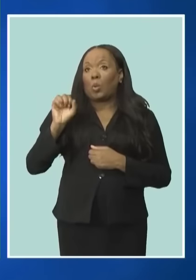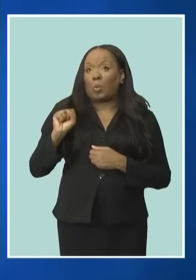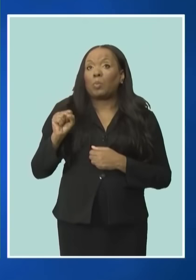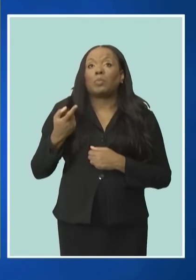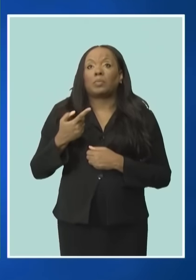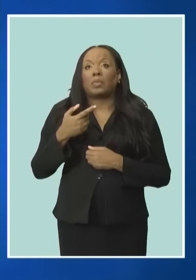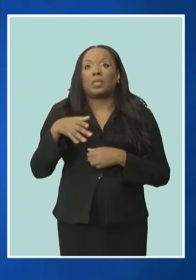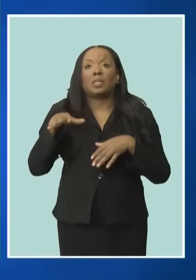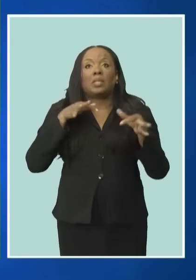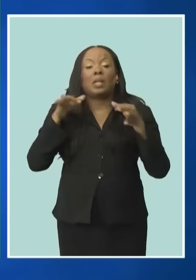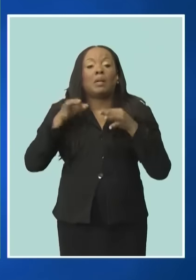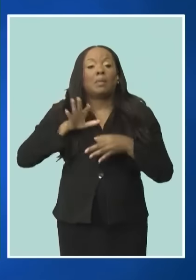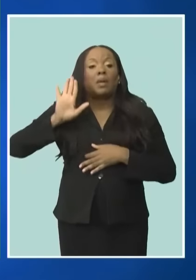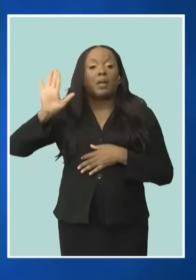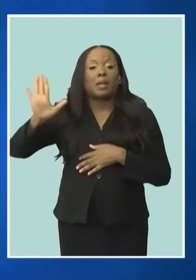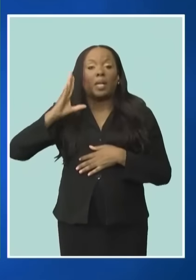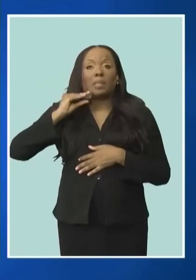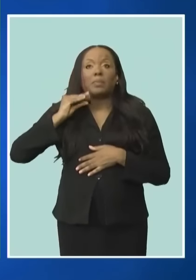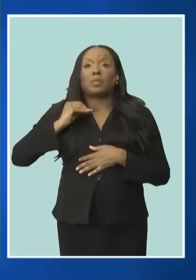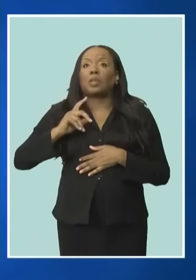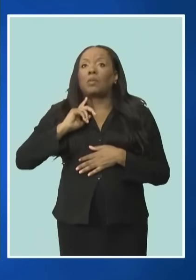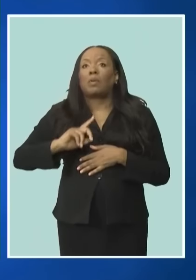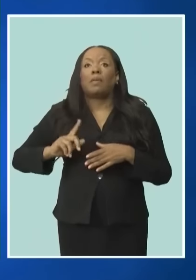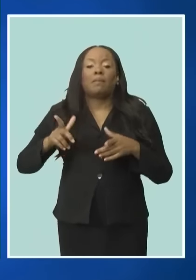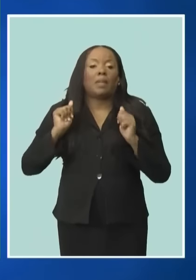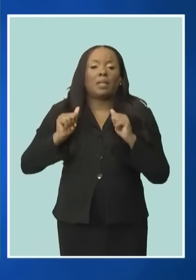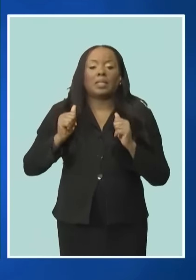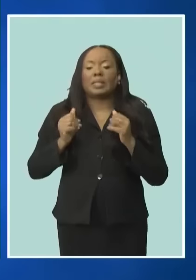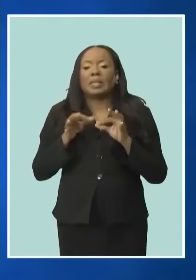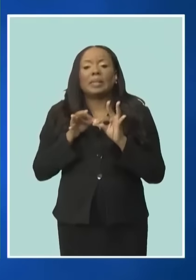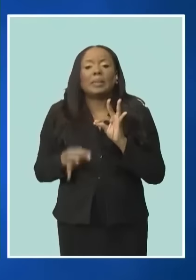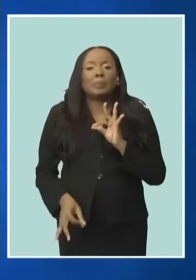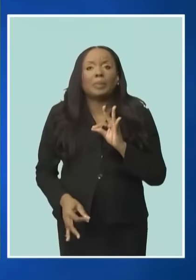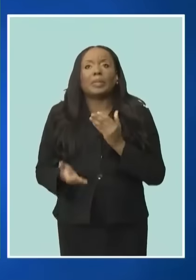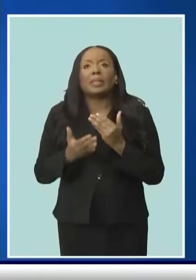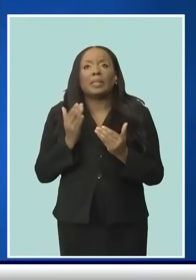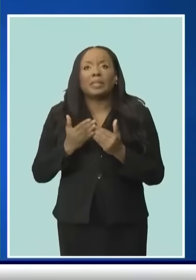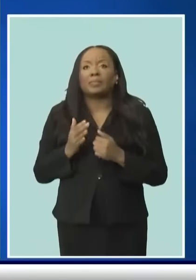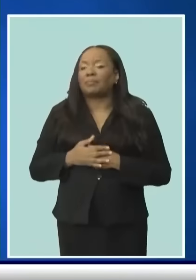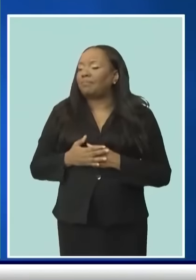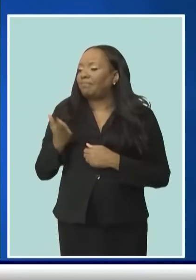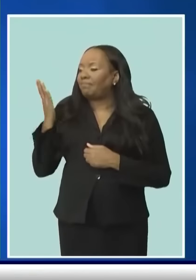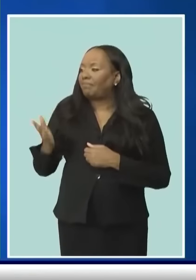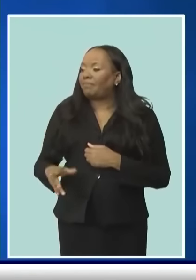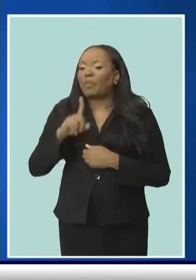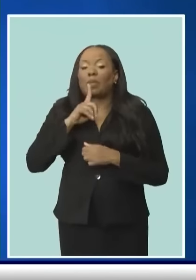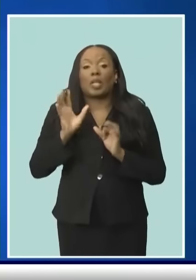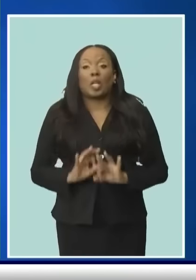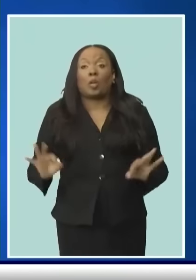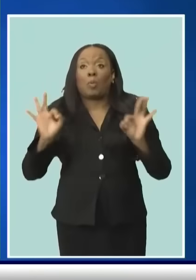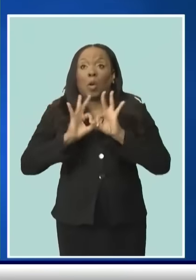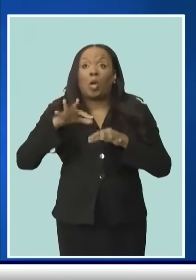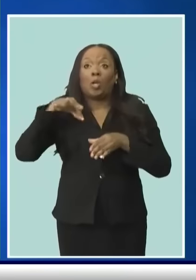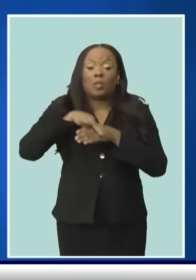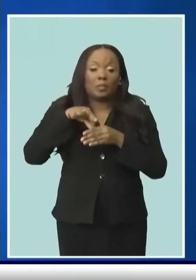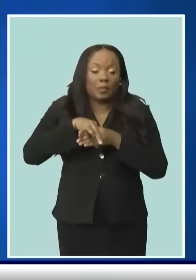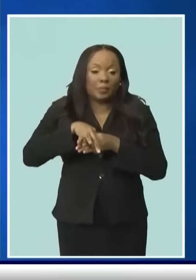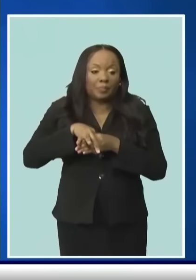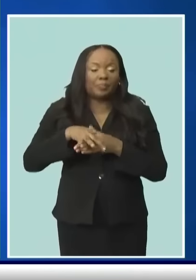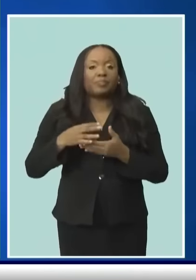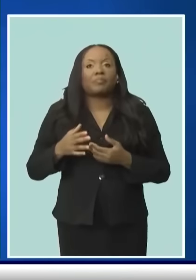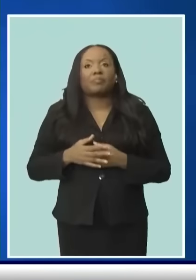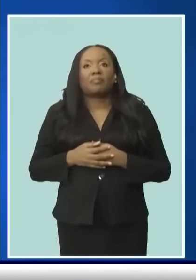his voting experience as quick, easy, and simple. It's always important to vote because when you vote,